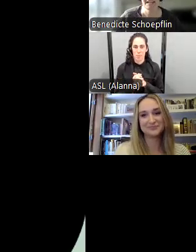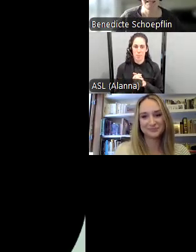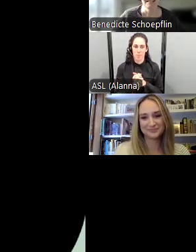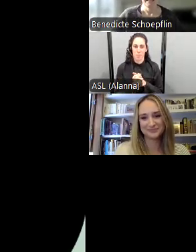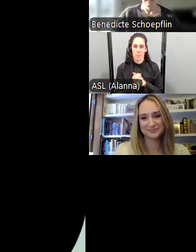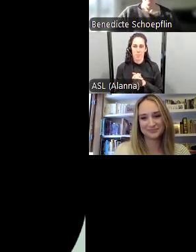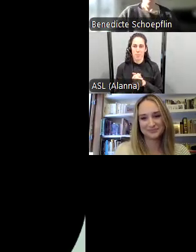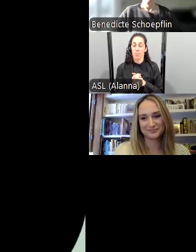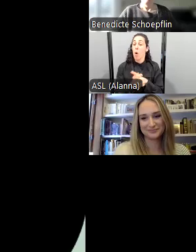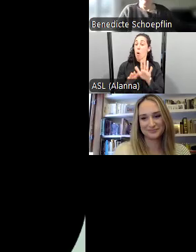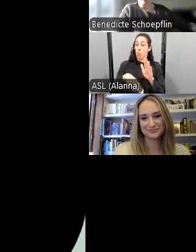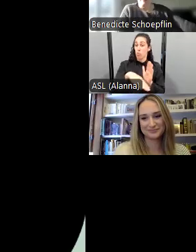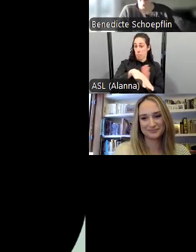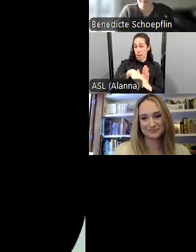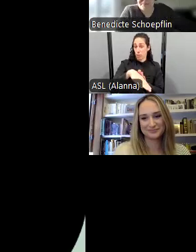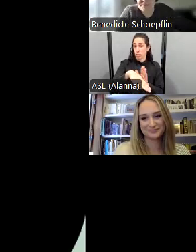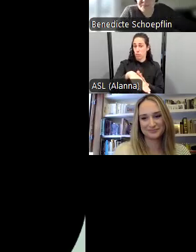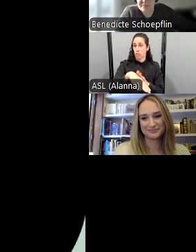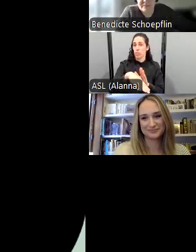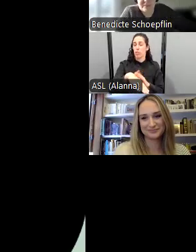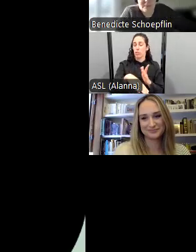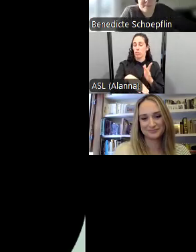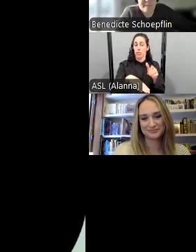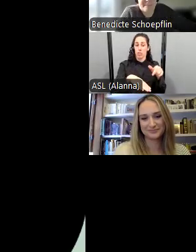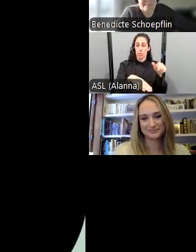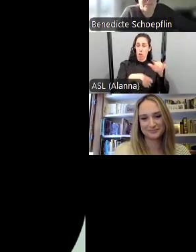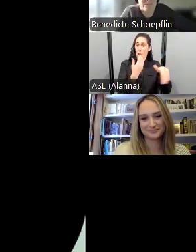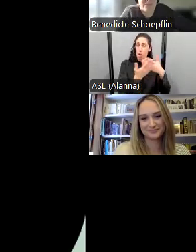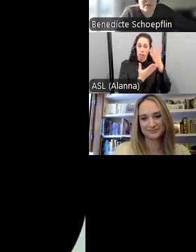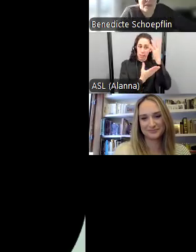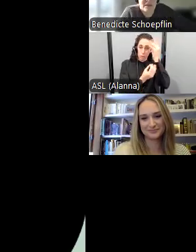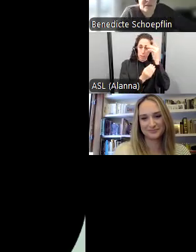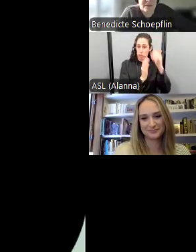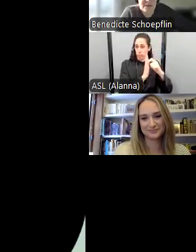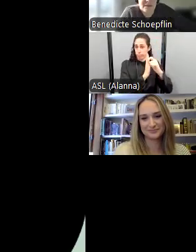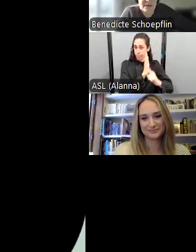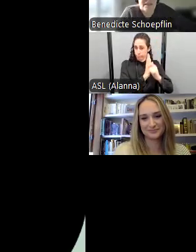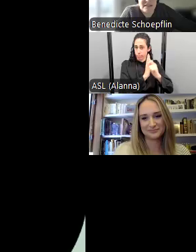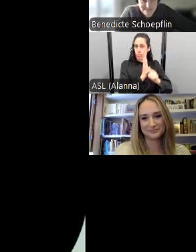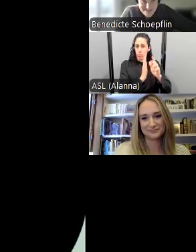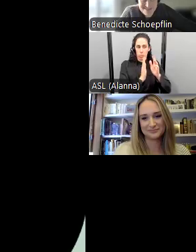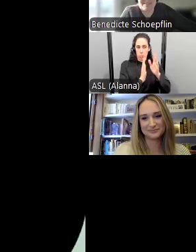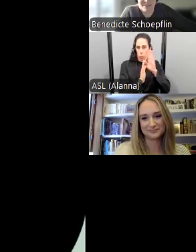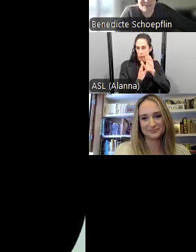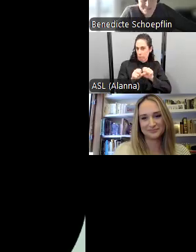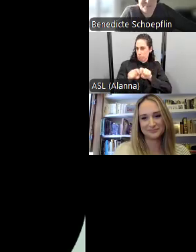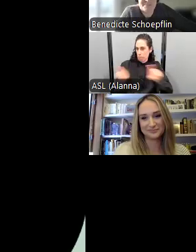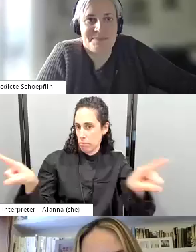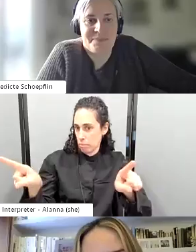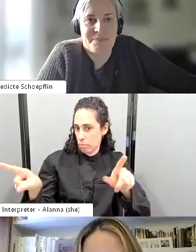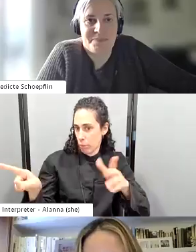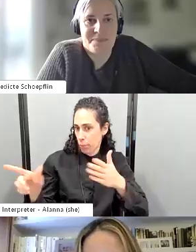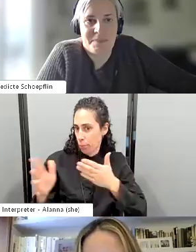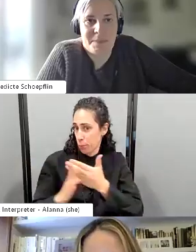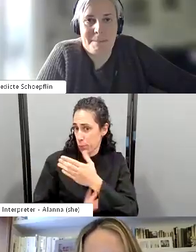info@connectedcanadians.ca. And just a reminder that there will be a handout. I'm not exactly sure, Benedicta, if it's coming to you and you're distributing it. I mean, I'll leave that to Tanya and Ken, but